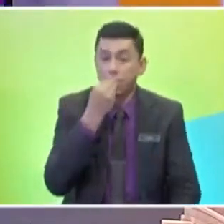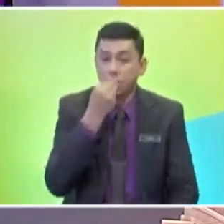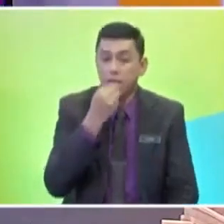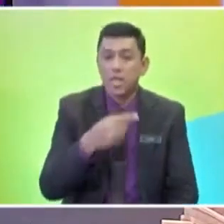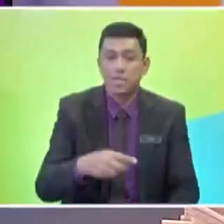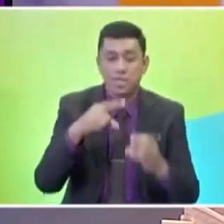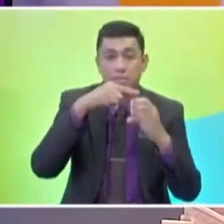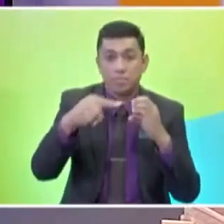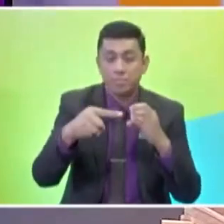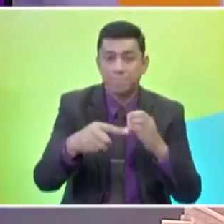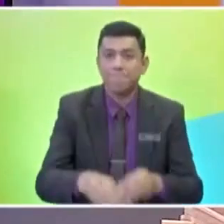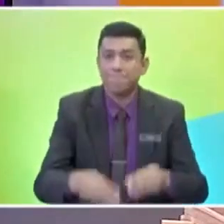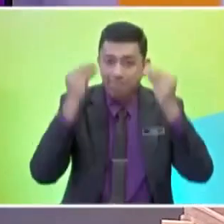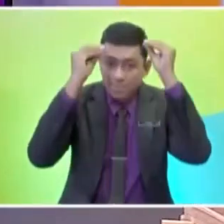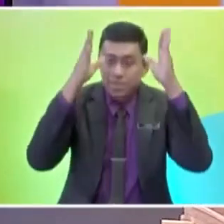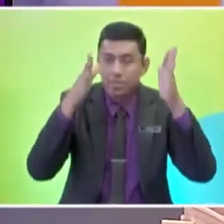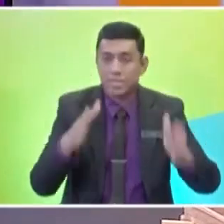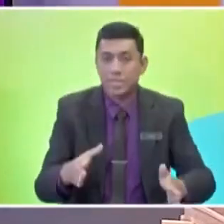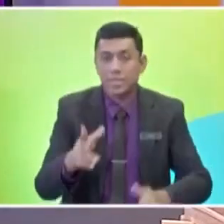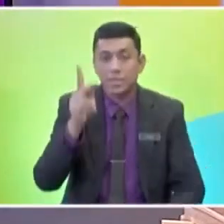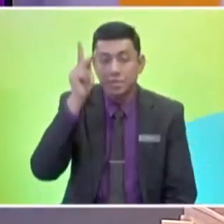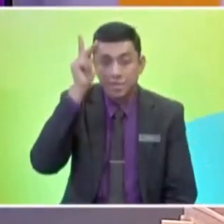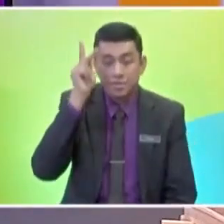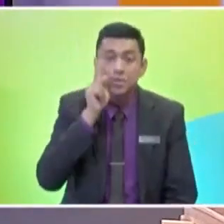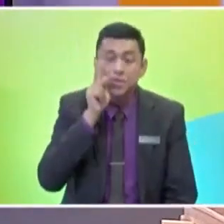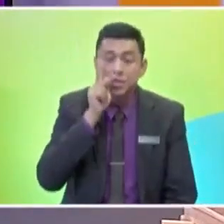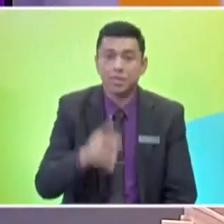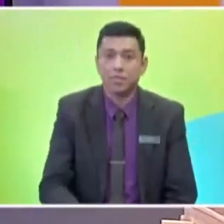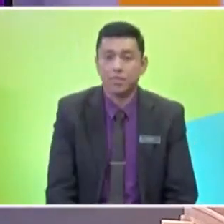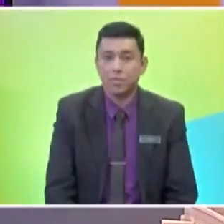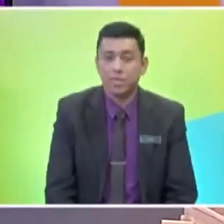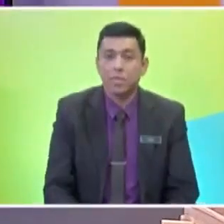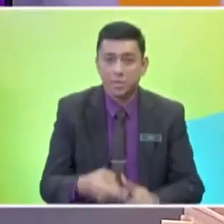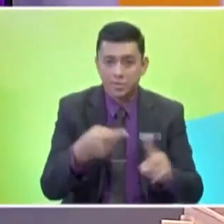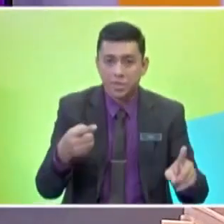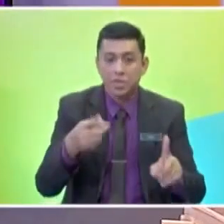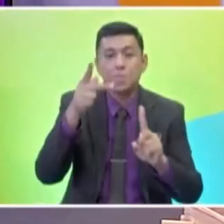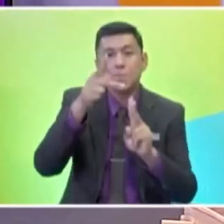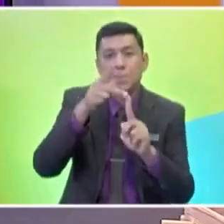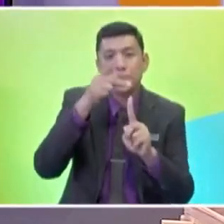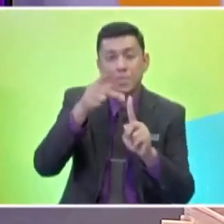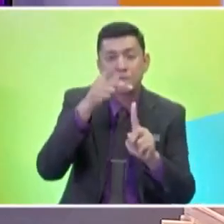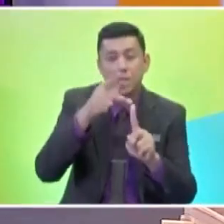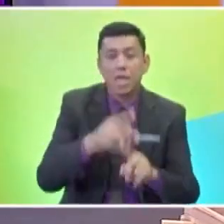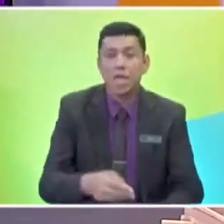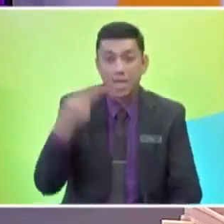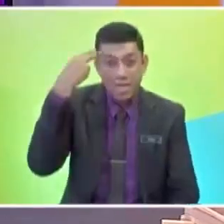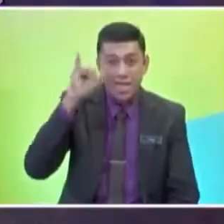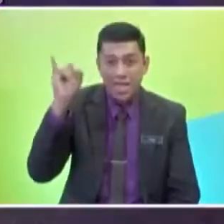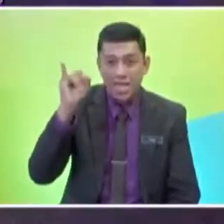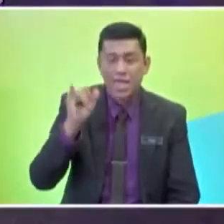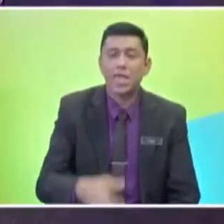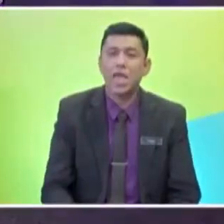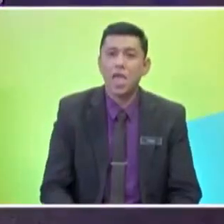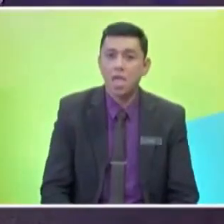the teacher is Teacher Krishnavalli Krishna from SKT Sungai Arah Bailepas Pulau Pinang. Hi teacher, how are you? I'm